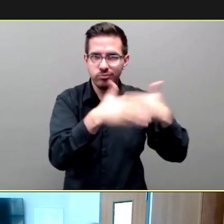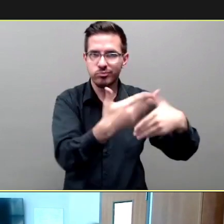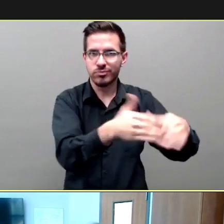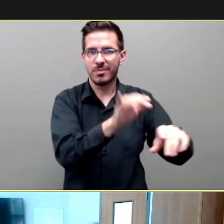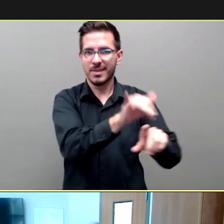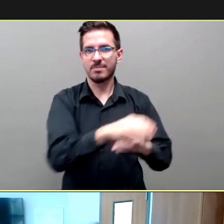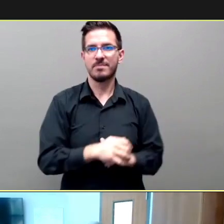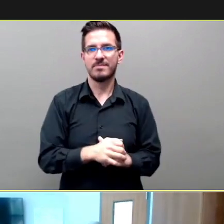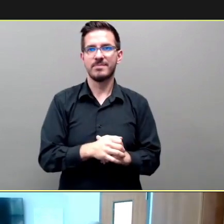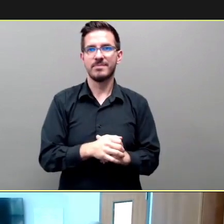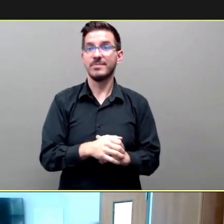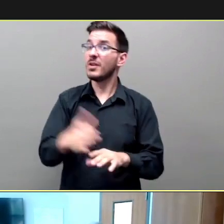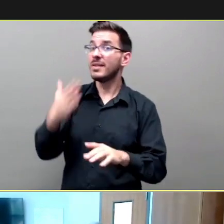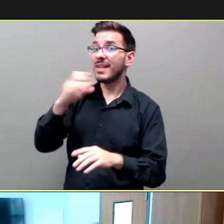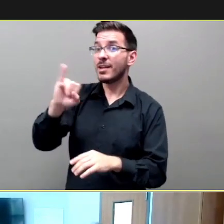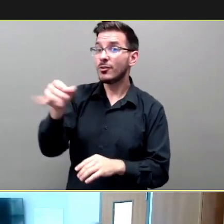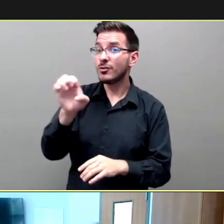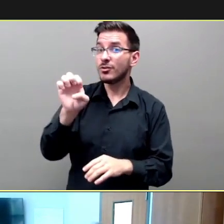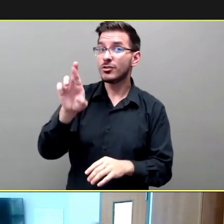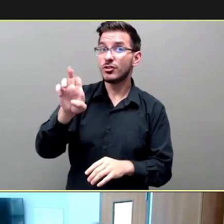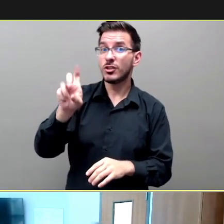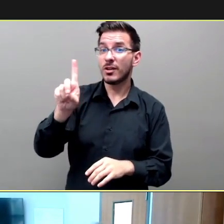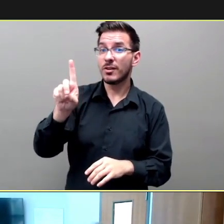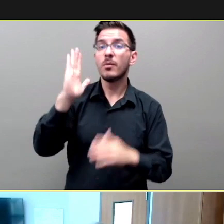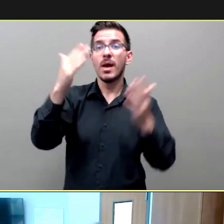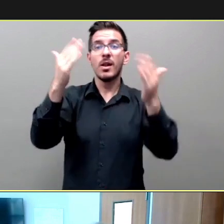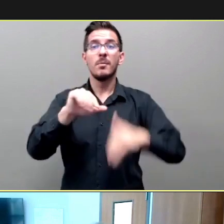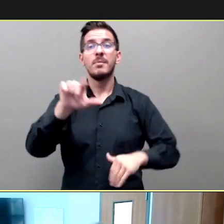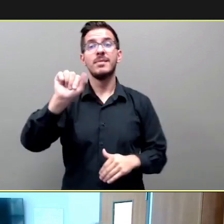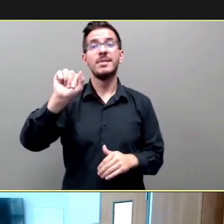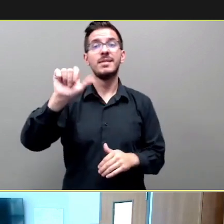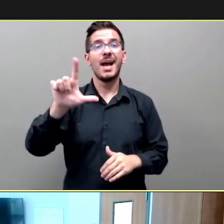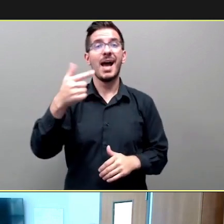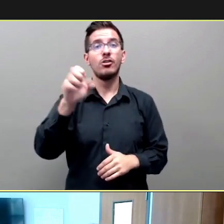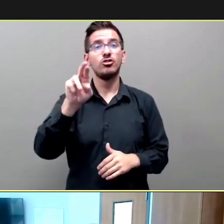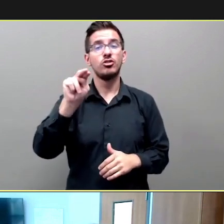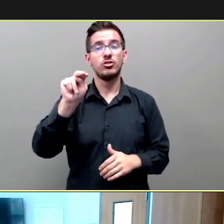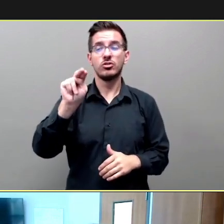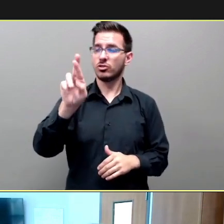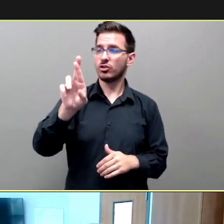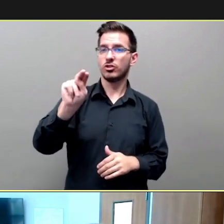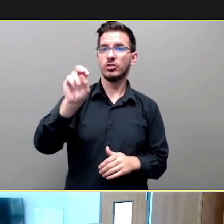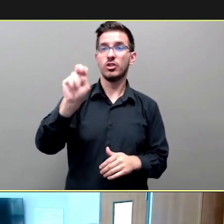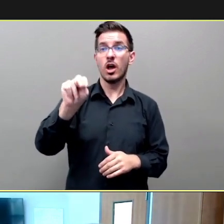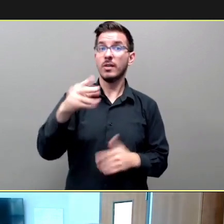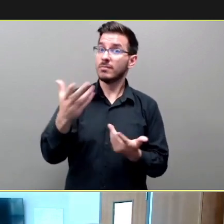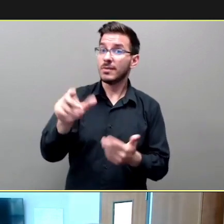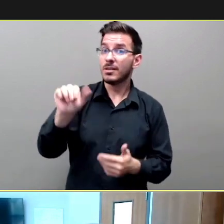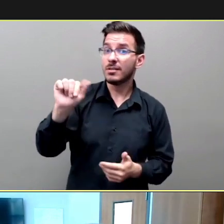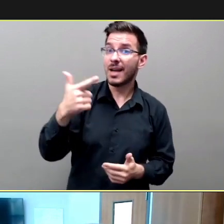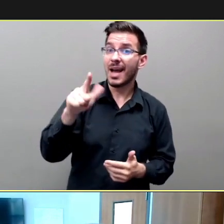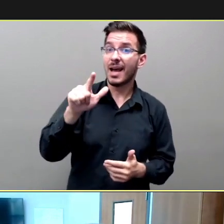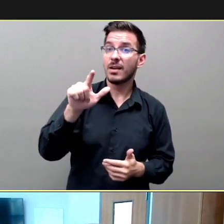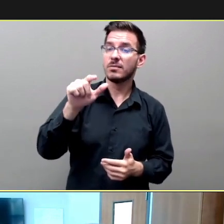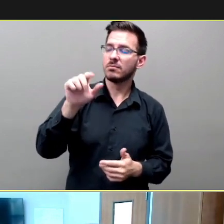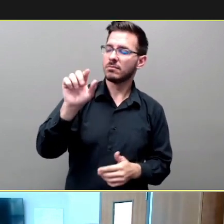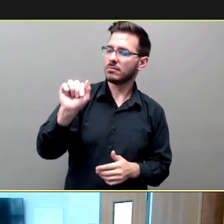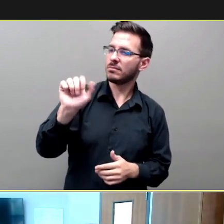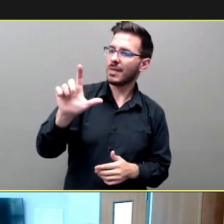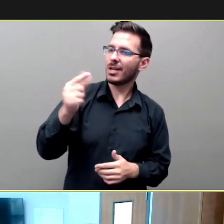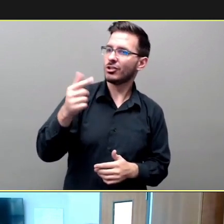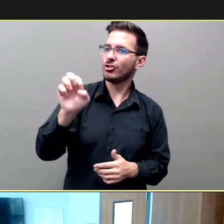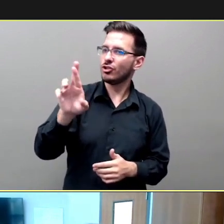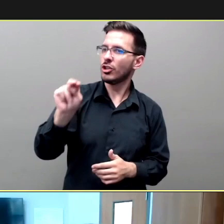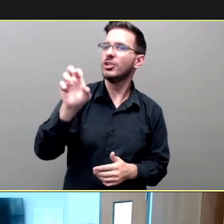right, thank you, Jared. I'm going to go now to Algernon Demacia. Algernon, you should be able to unmute yourself and ask